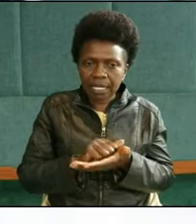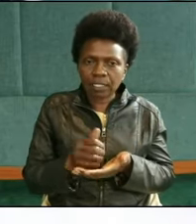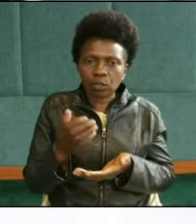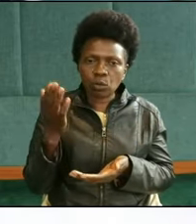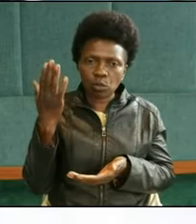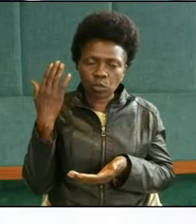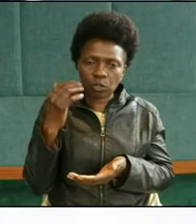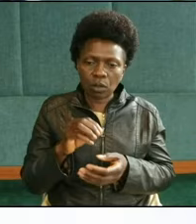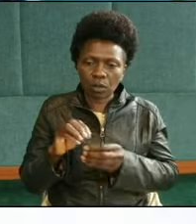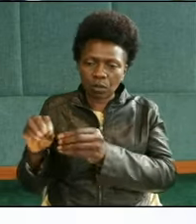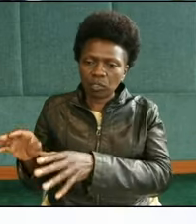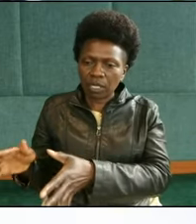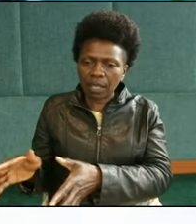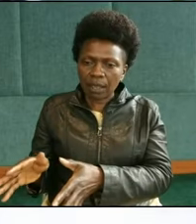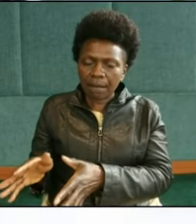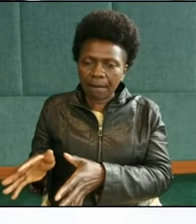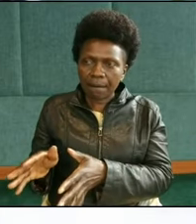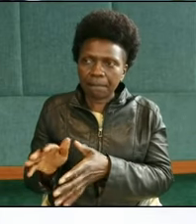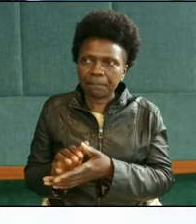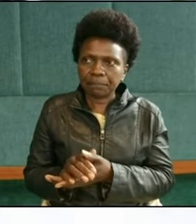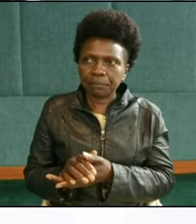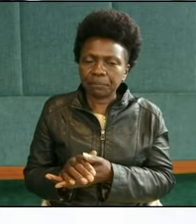was put there by Satan.